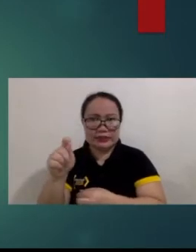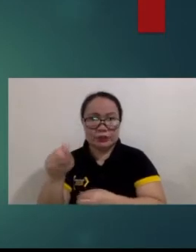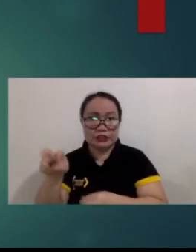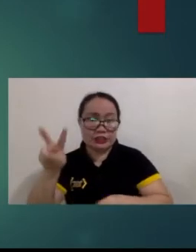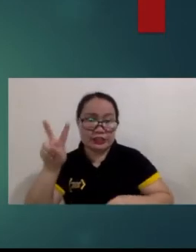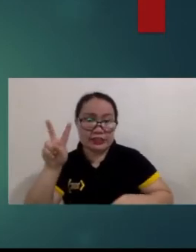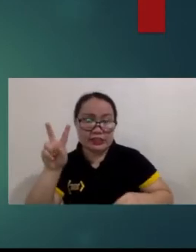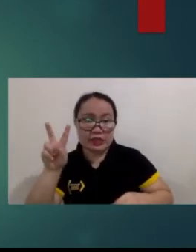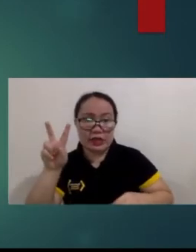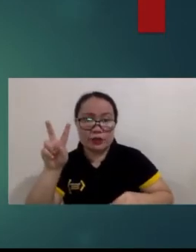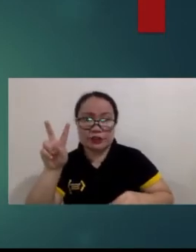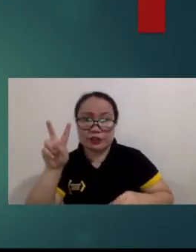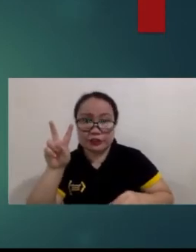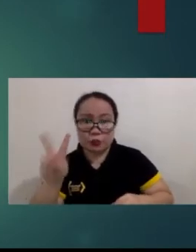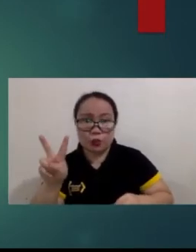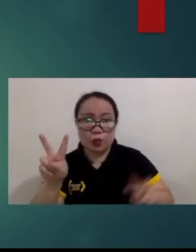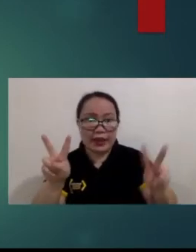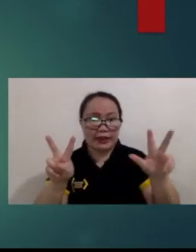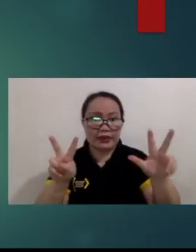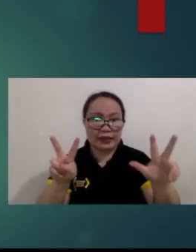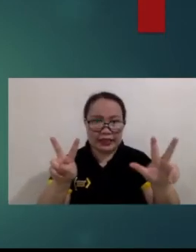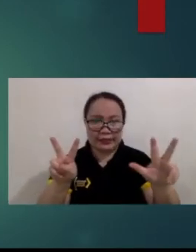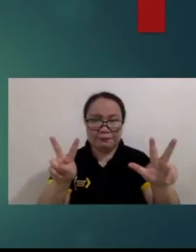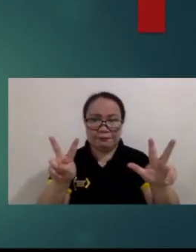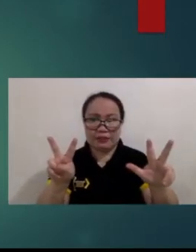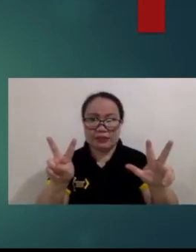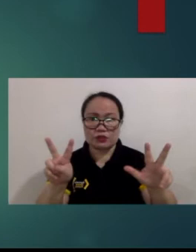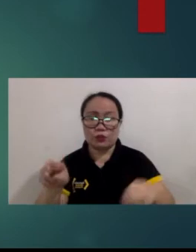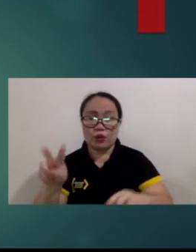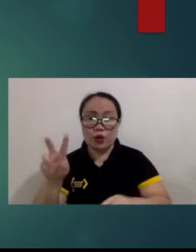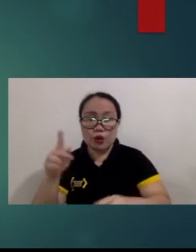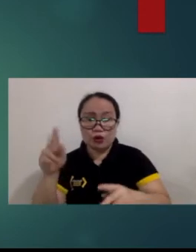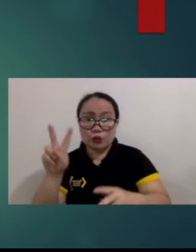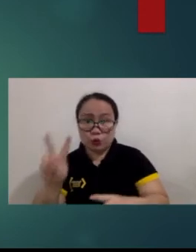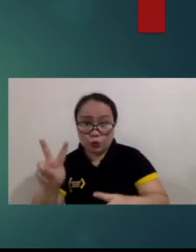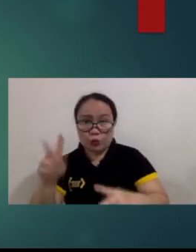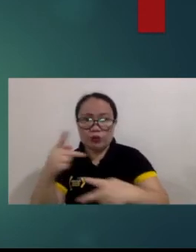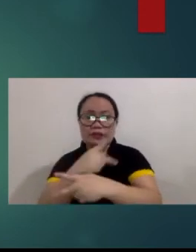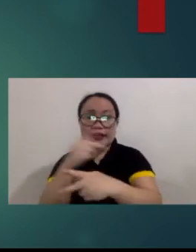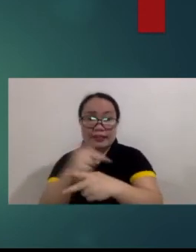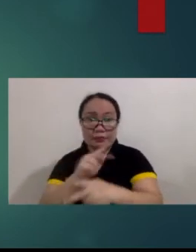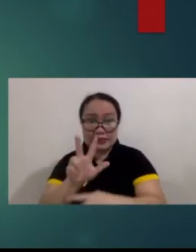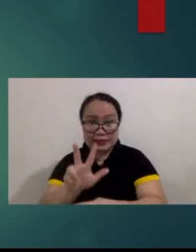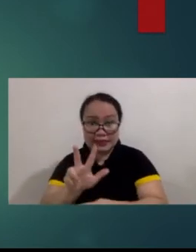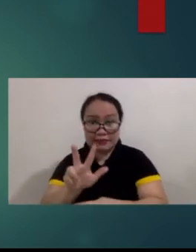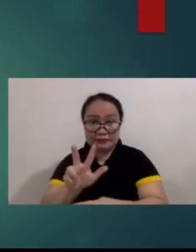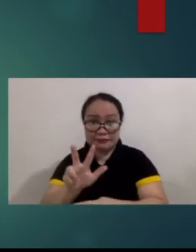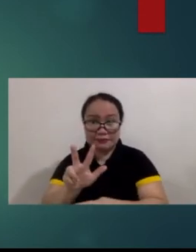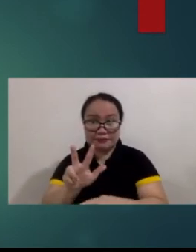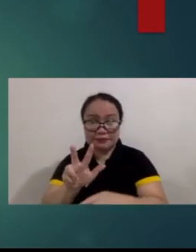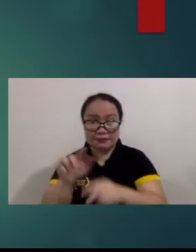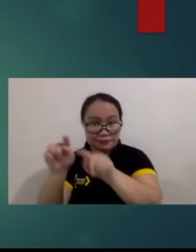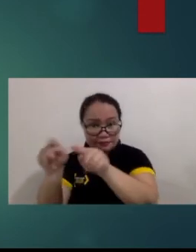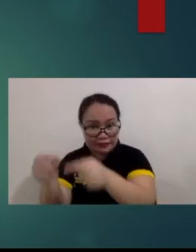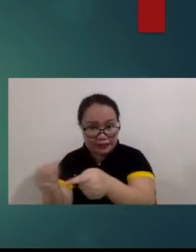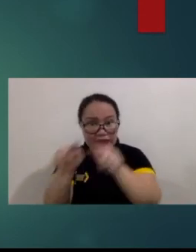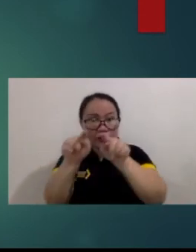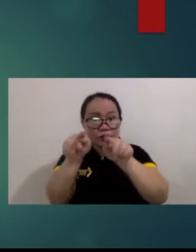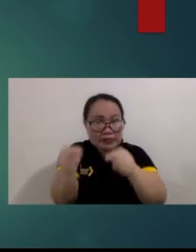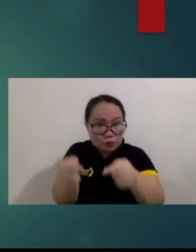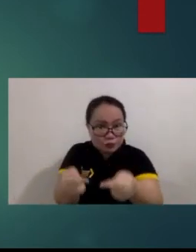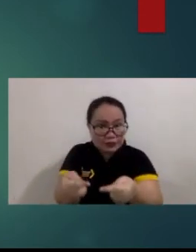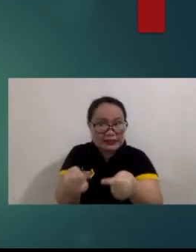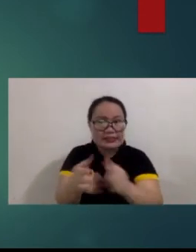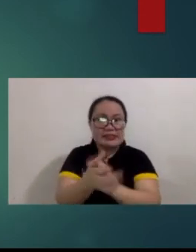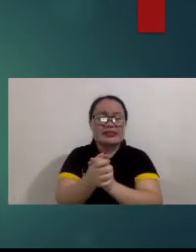coefficient, which are 2 and 3. So 2 times 3,